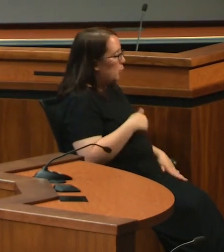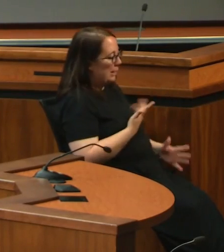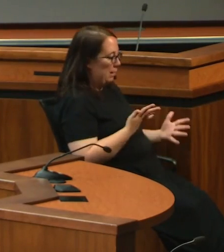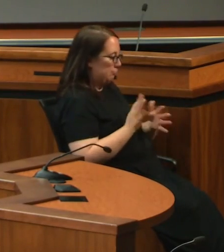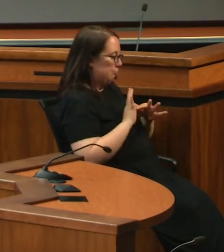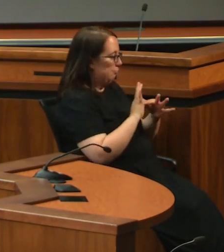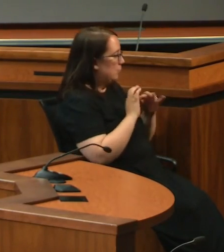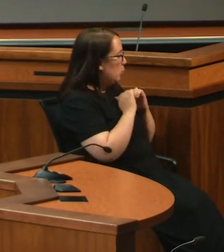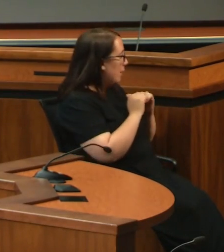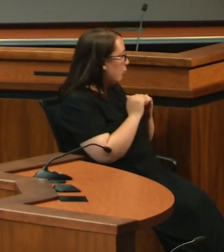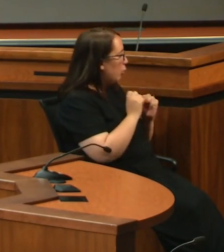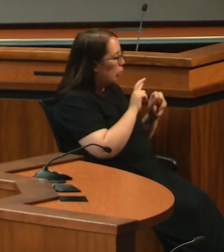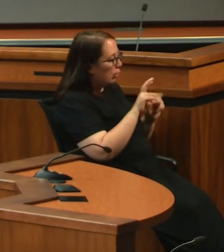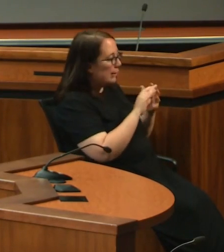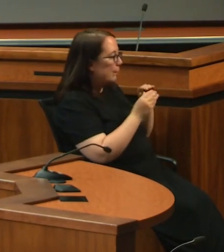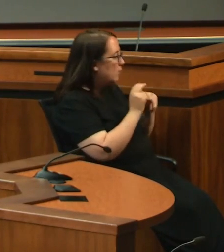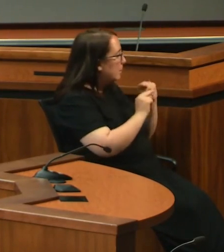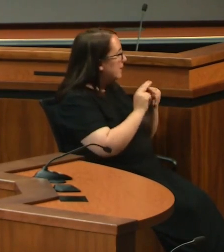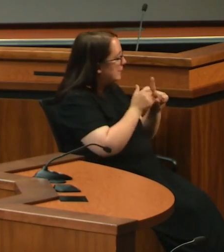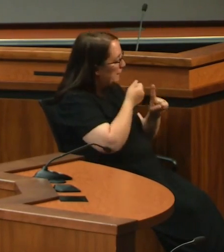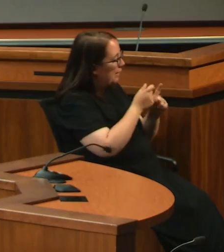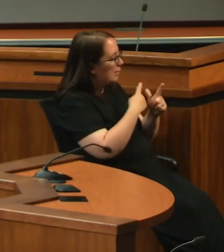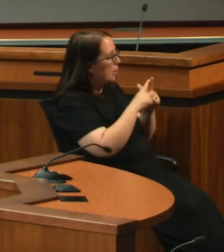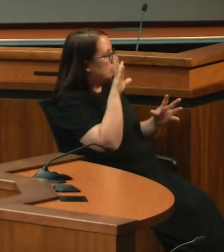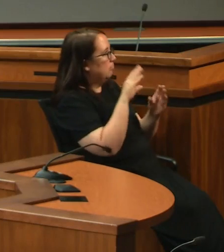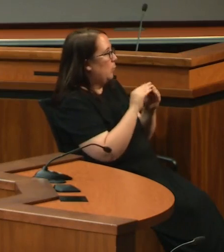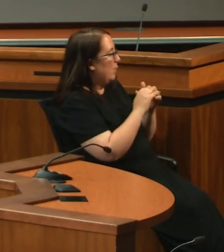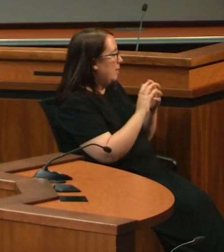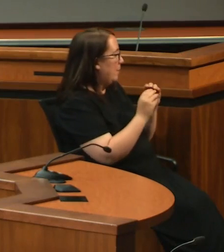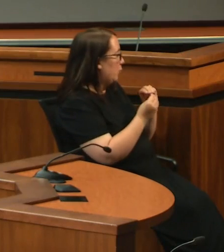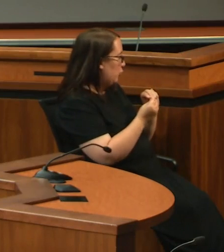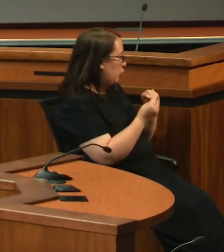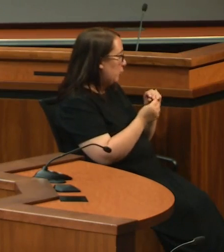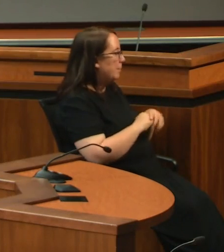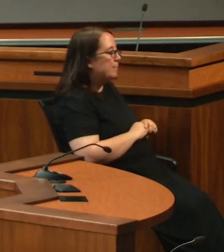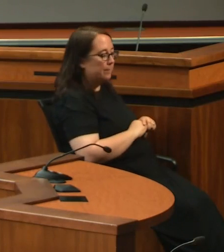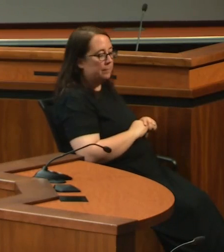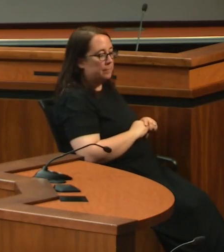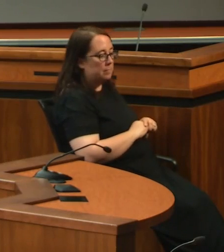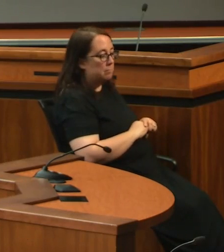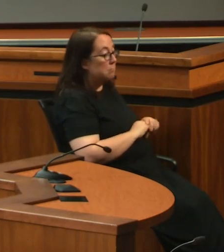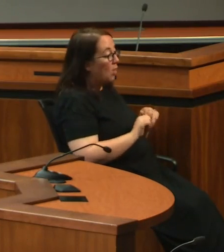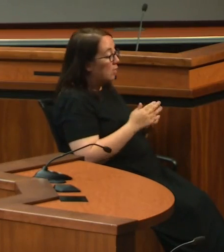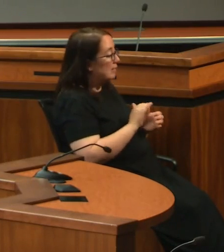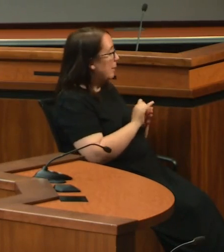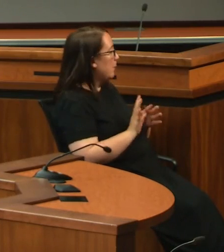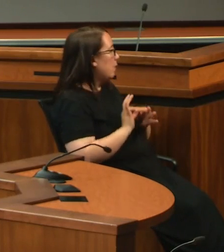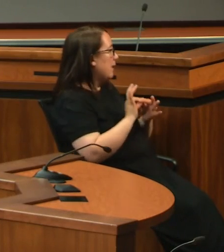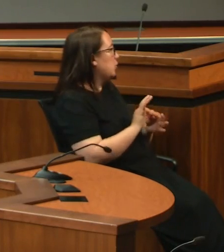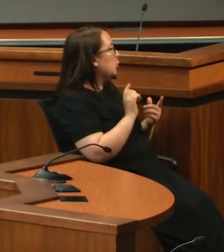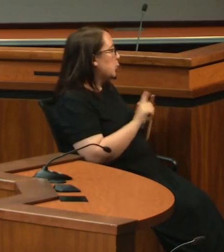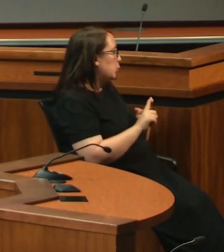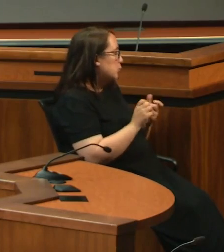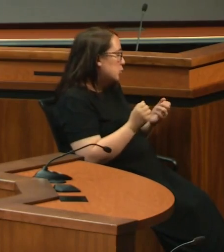together, look at the number of properties impacted, and come up with calculations that way. There's a lot of other things it can be related to.